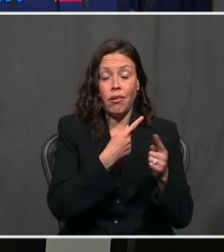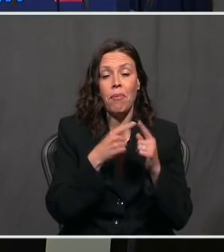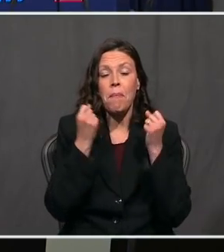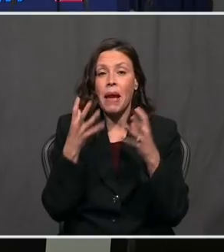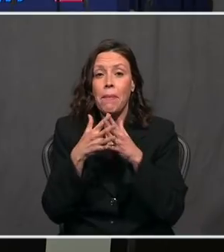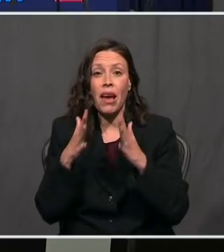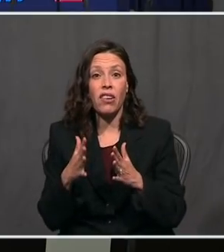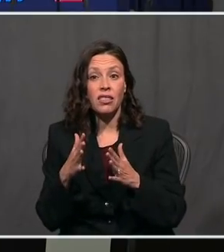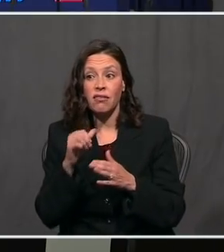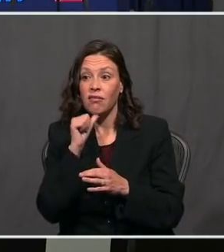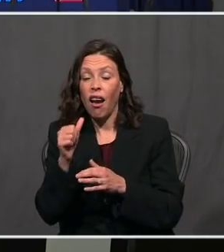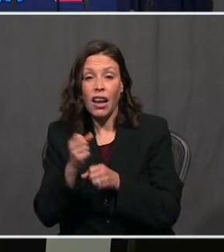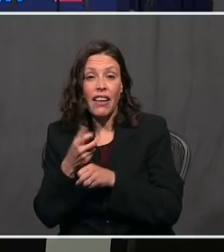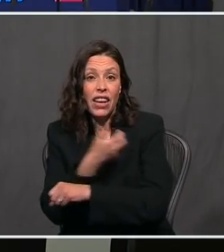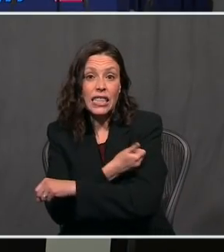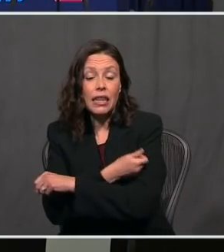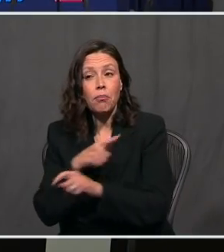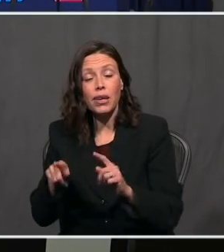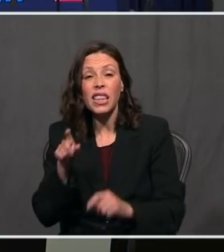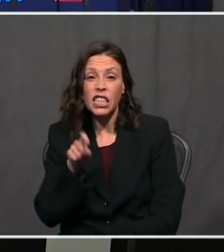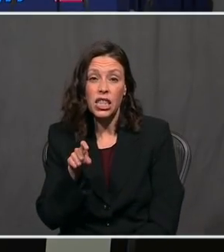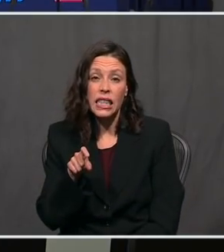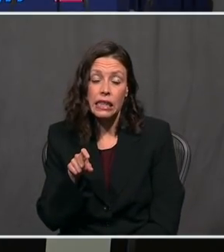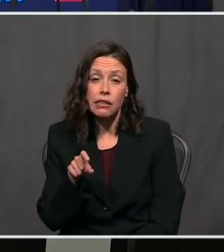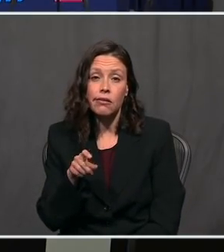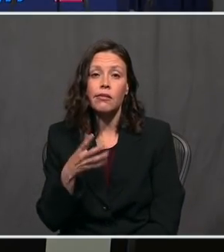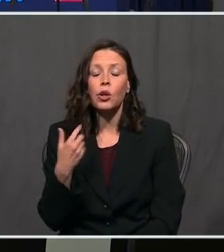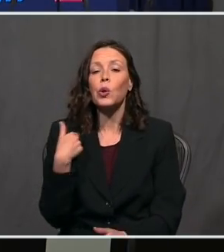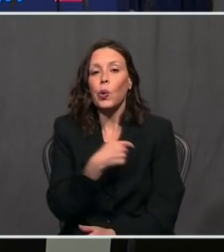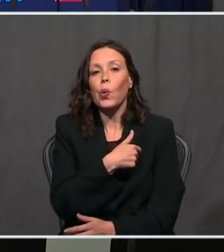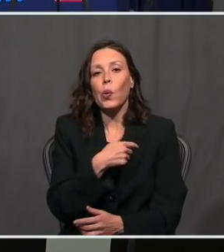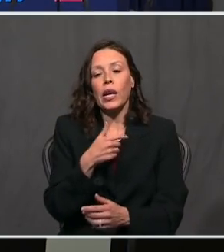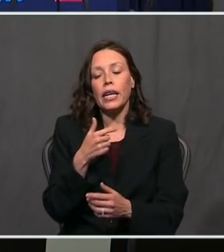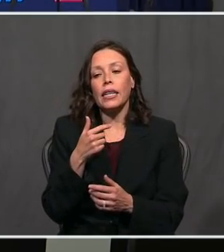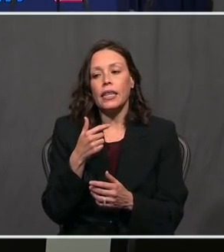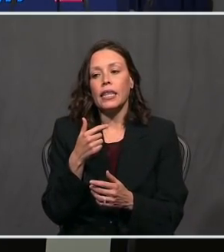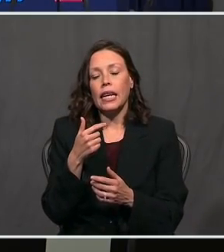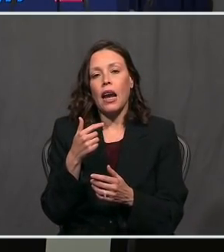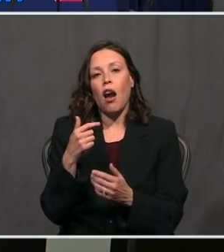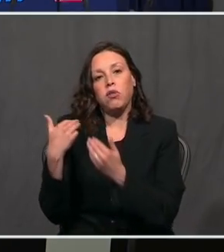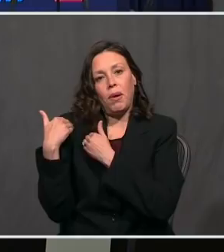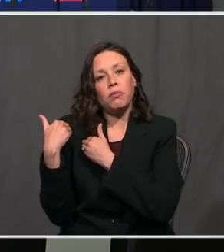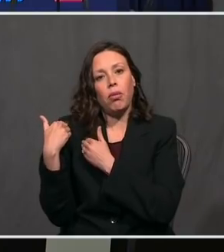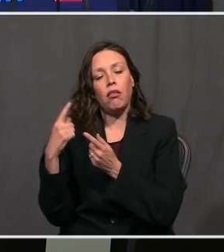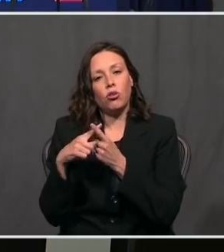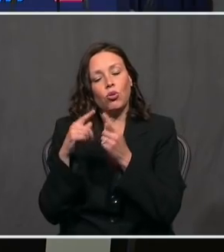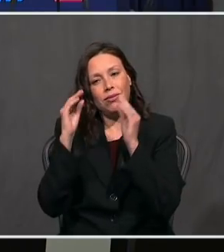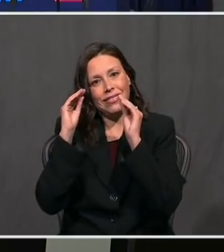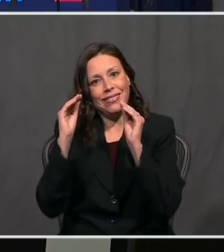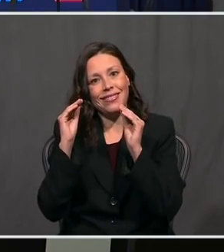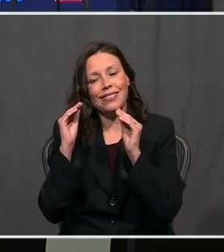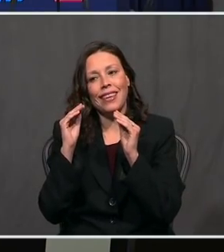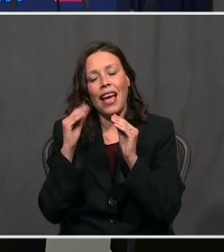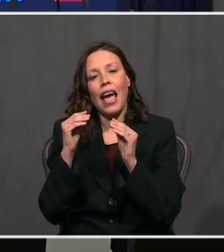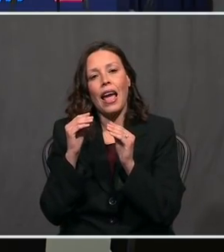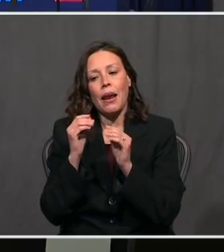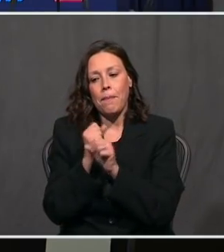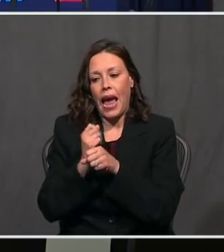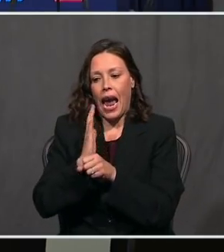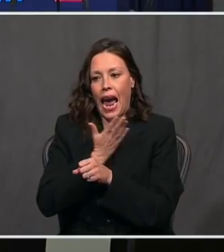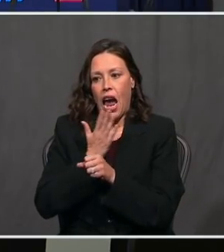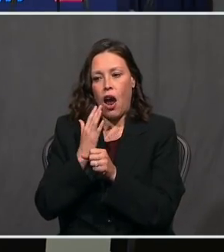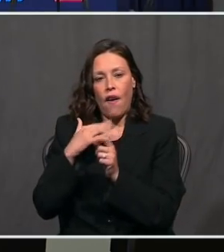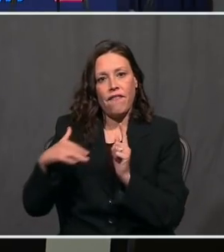Americans that aren't getting vaccines that should be getting vaccines. And so we've got, it's on us really to make sure that we make a safe environment.